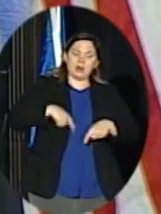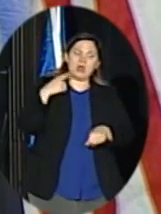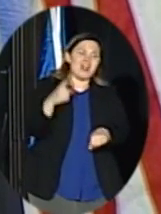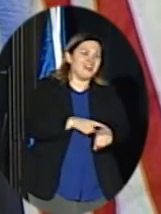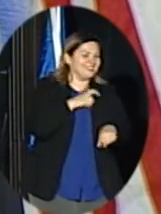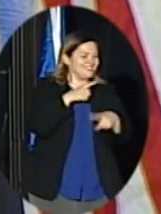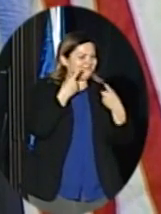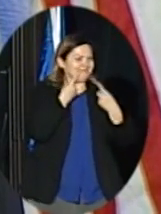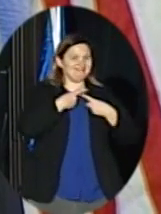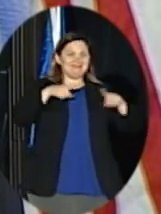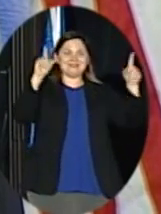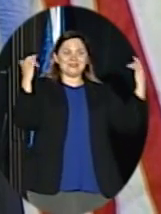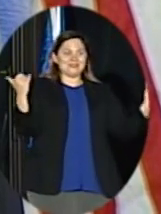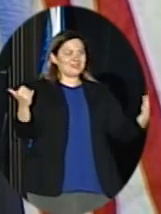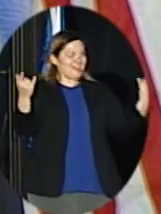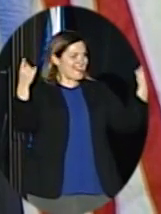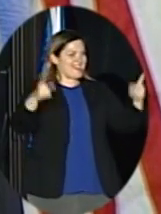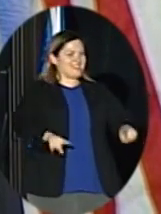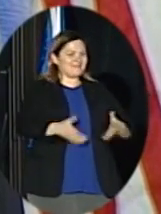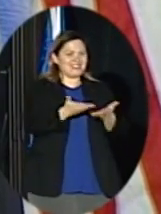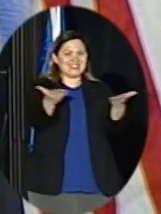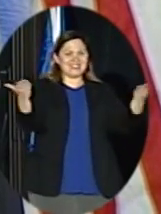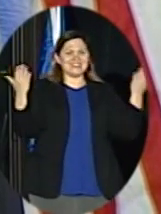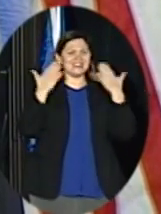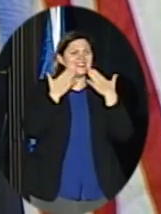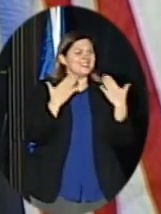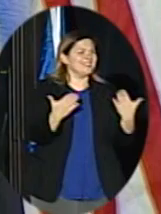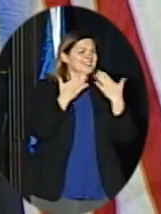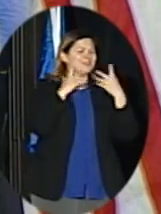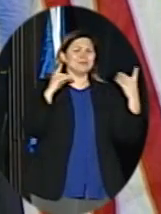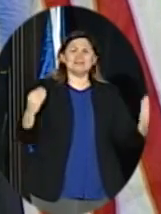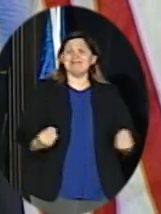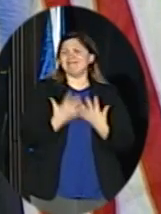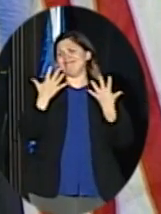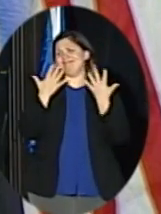possible, from the bottom of my heart, I thank you.